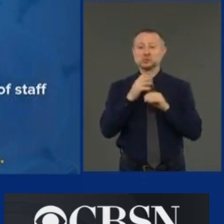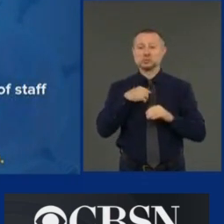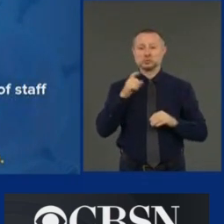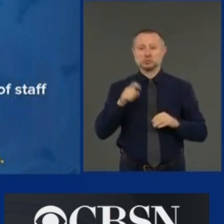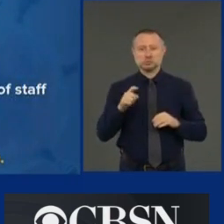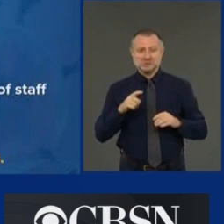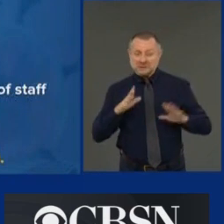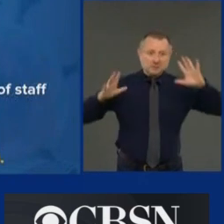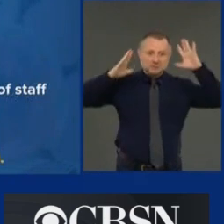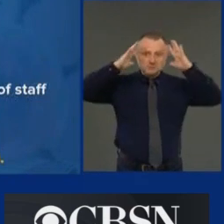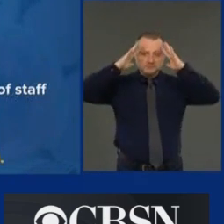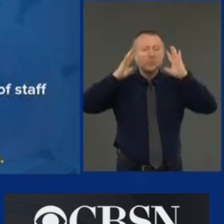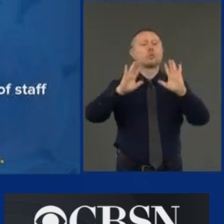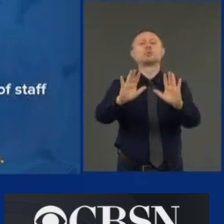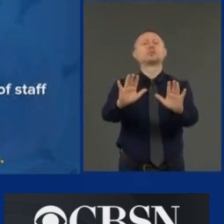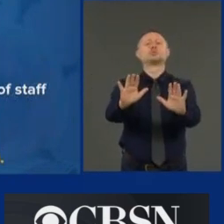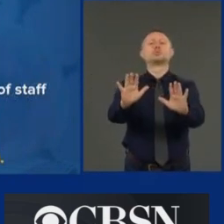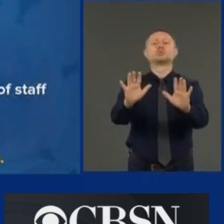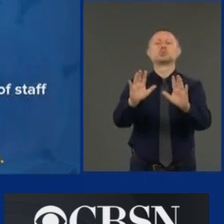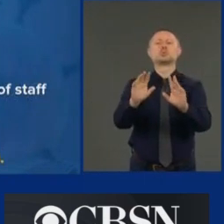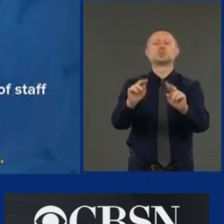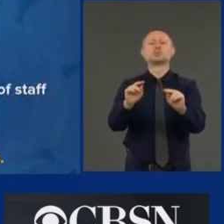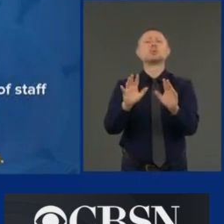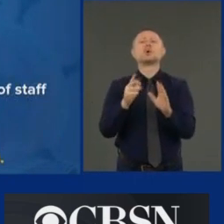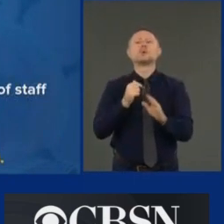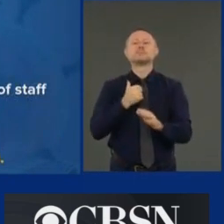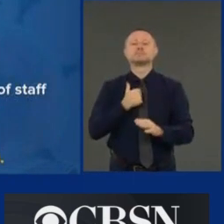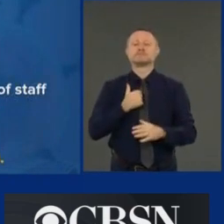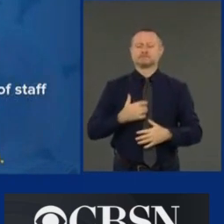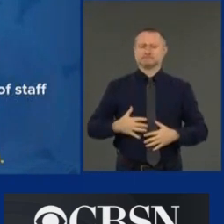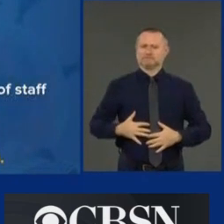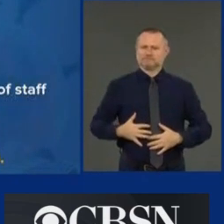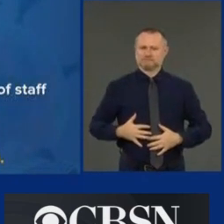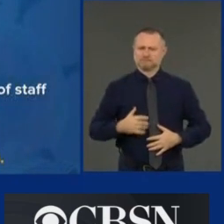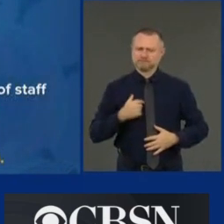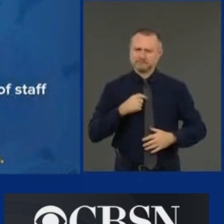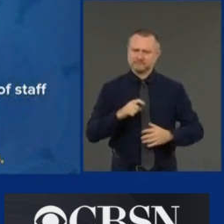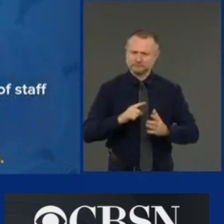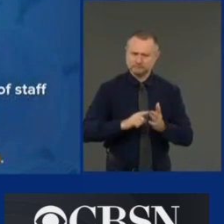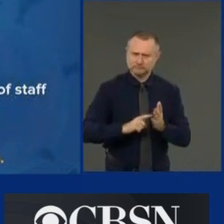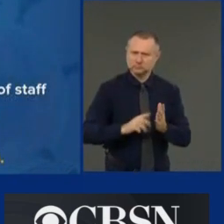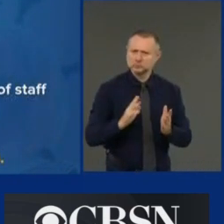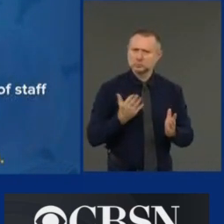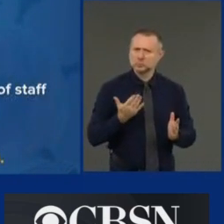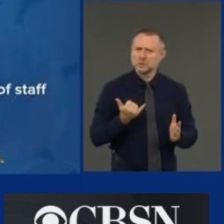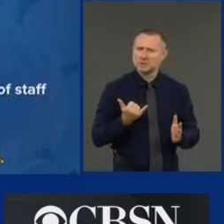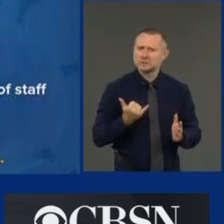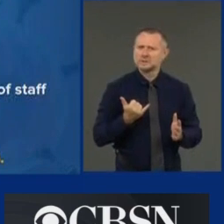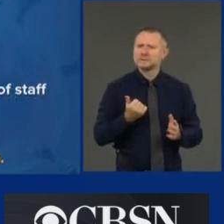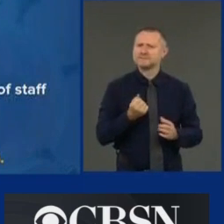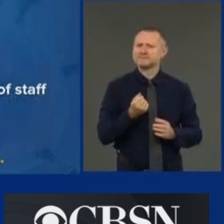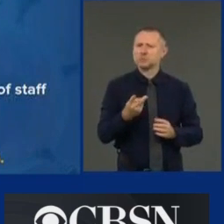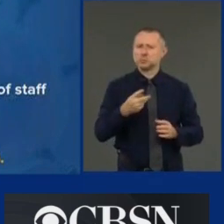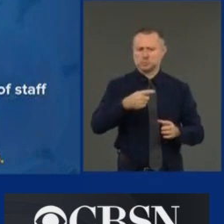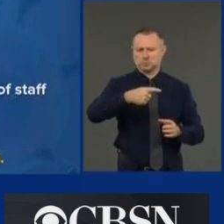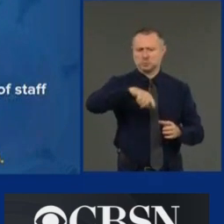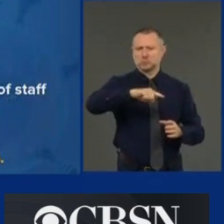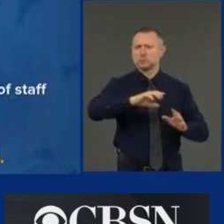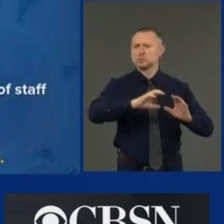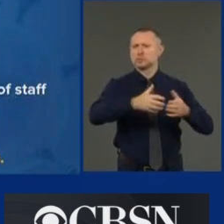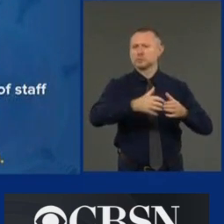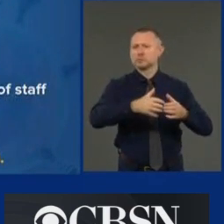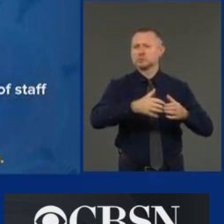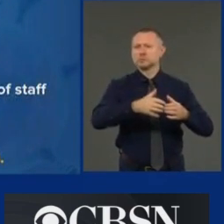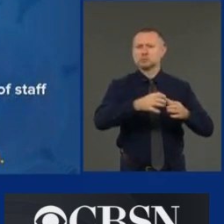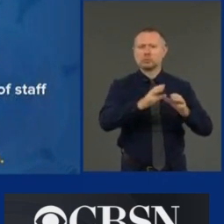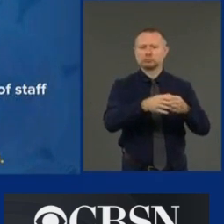it is a caution flag, and we're looking at it. There have been several clusters in Western New York. There was a